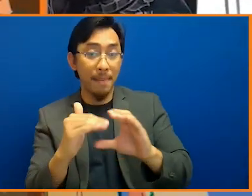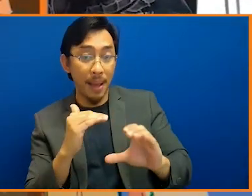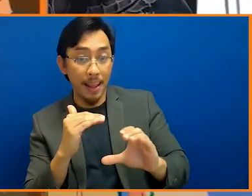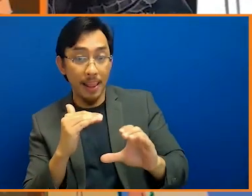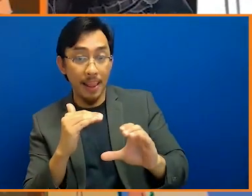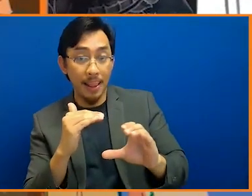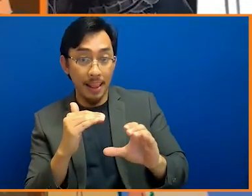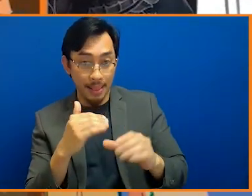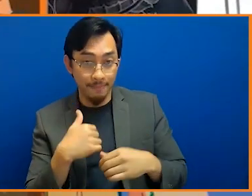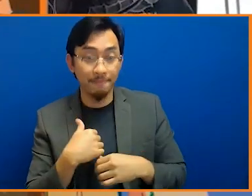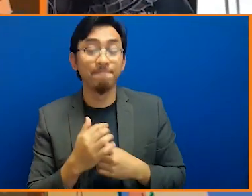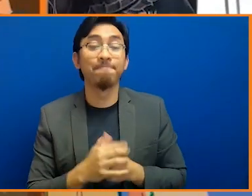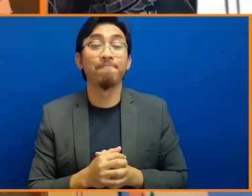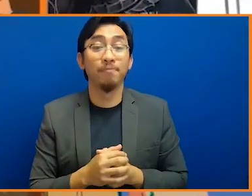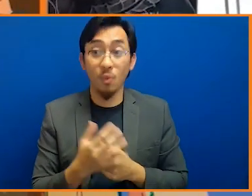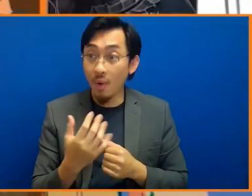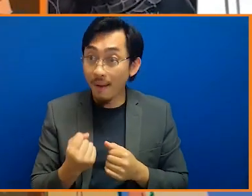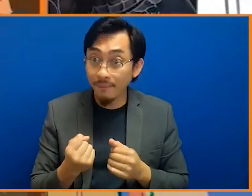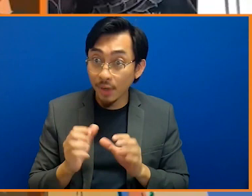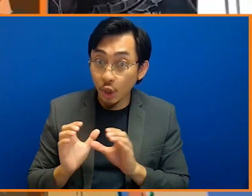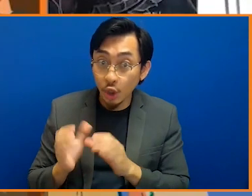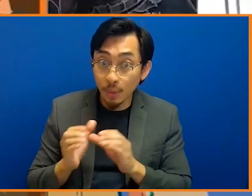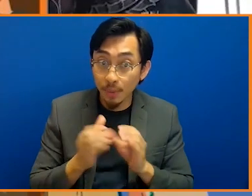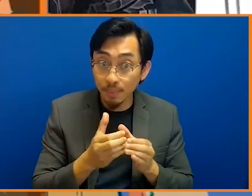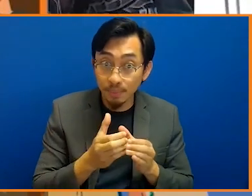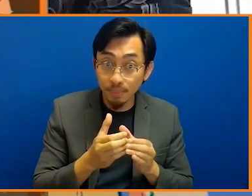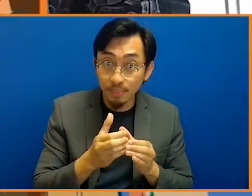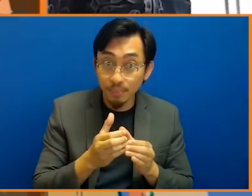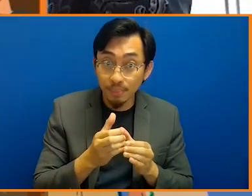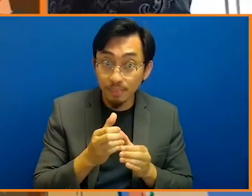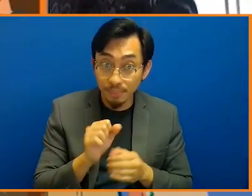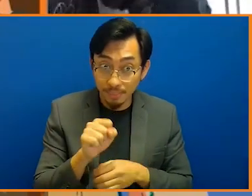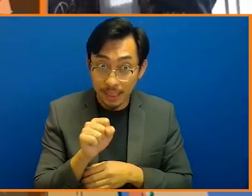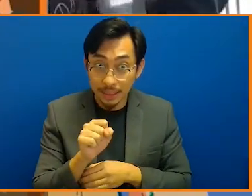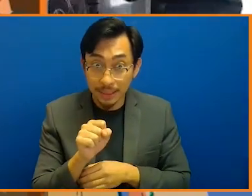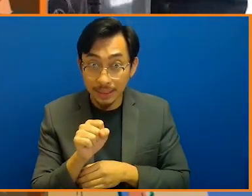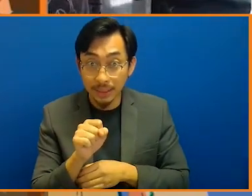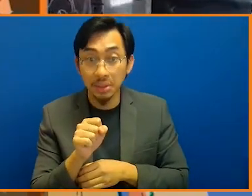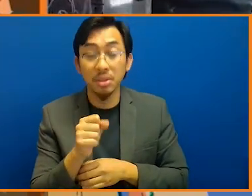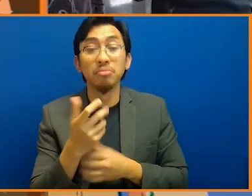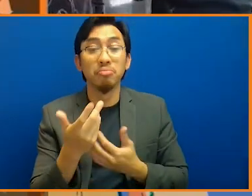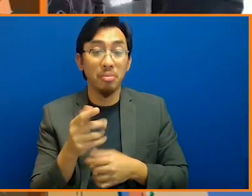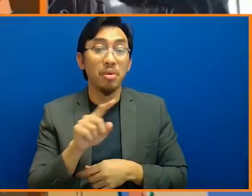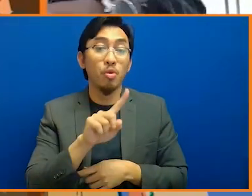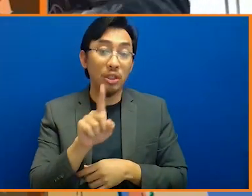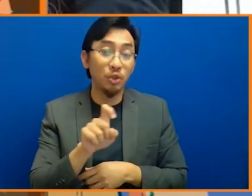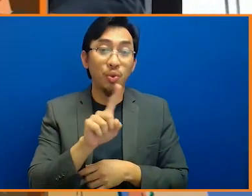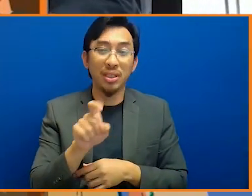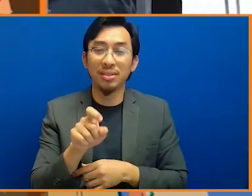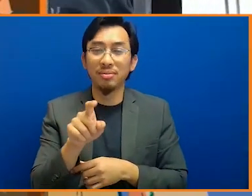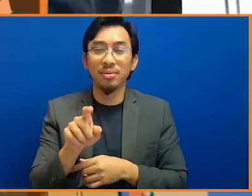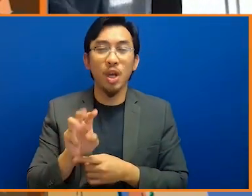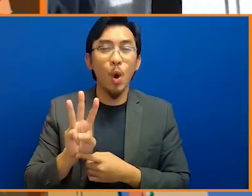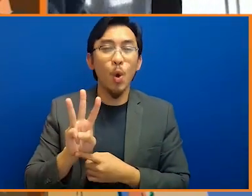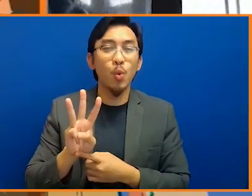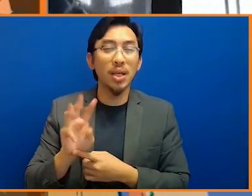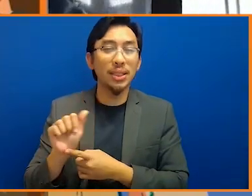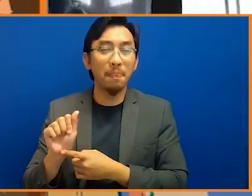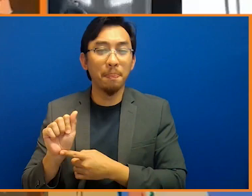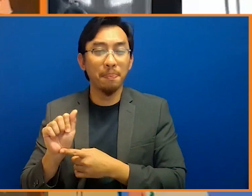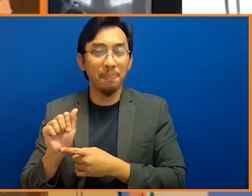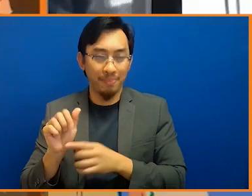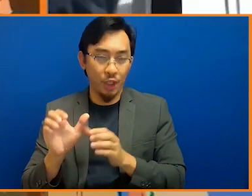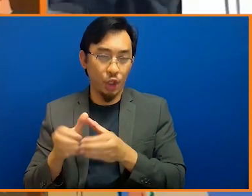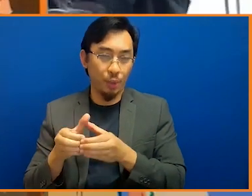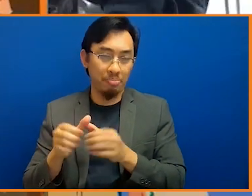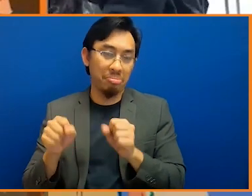email me, or we have a group, right? We have a good. You can even ask the question in the WhatsApp group,